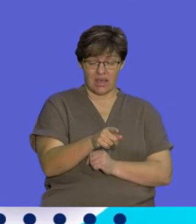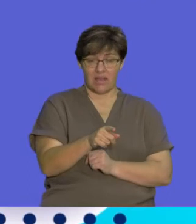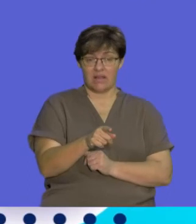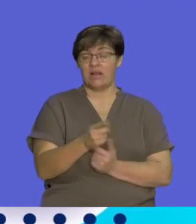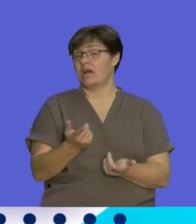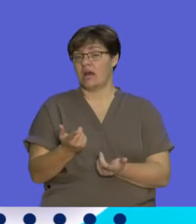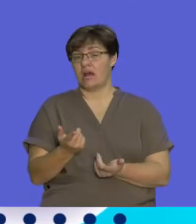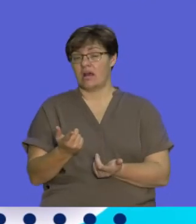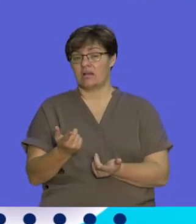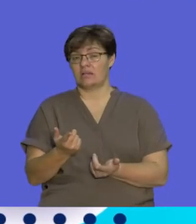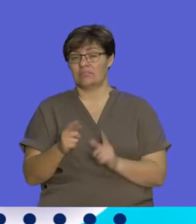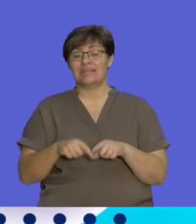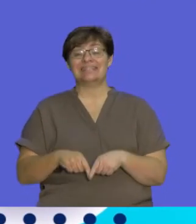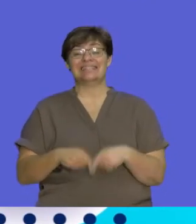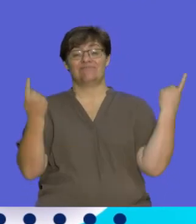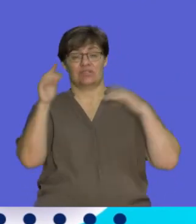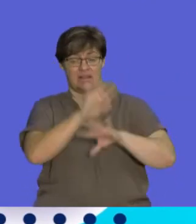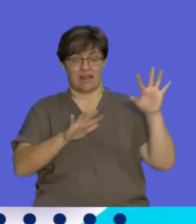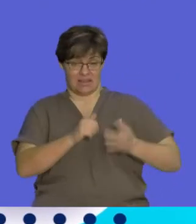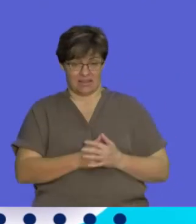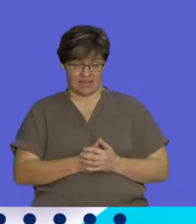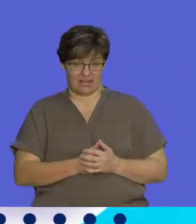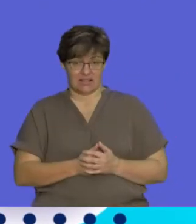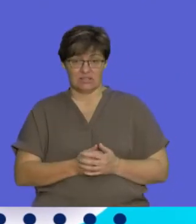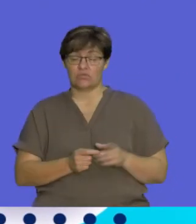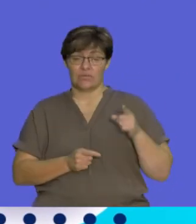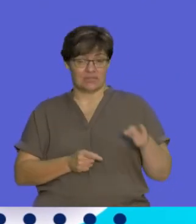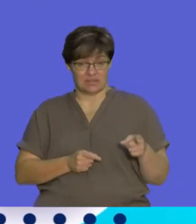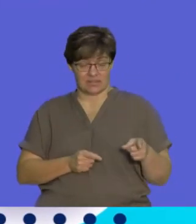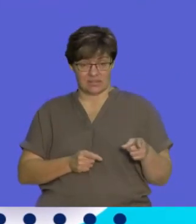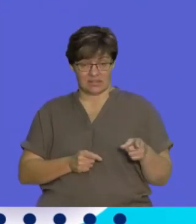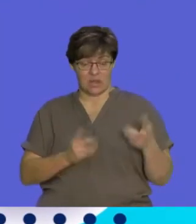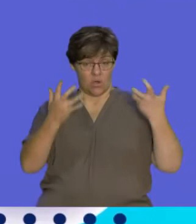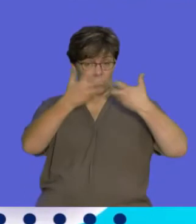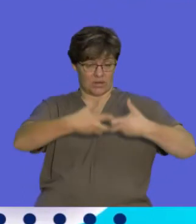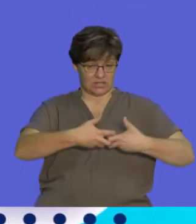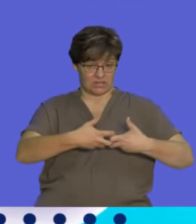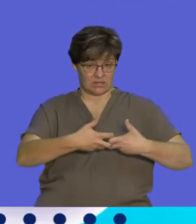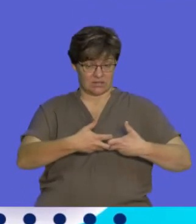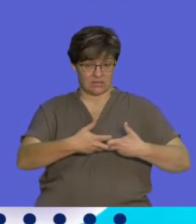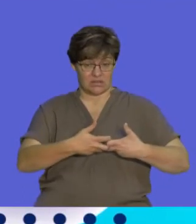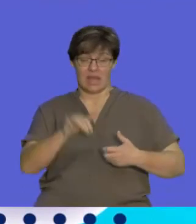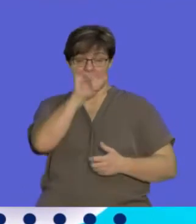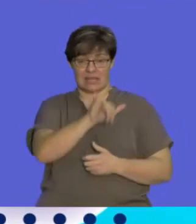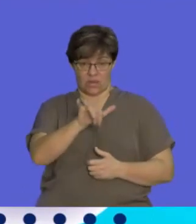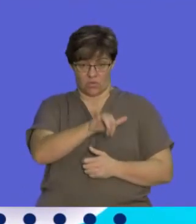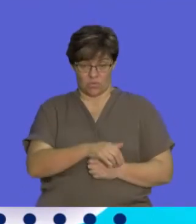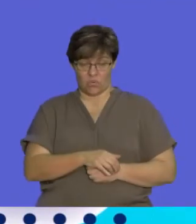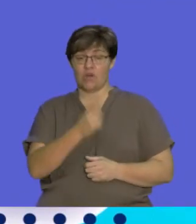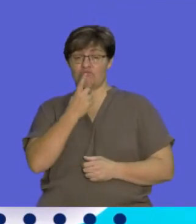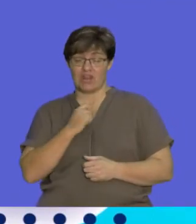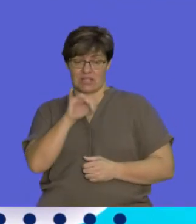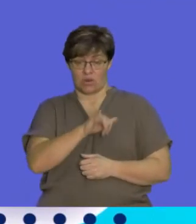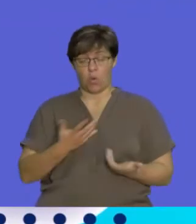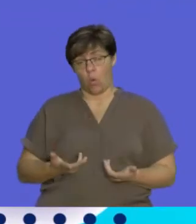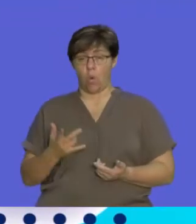are different things, we're saying it's this combination, R yellow, red yellow, or yellow